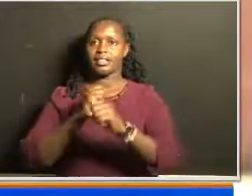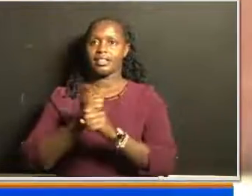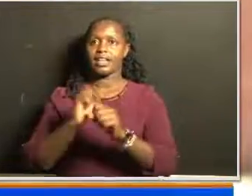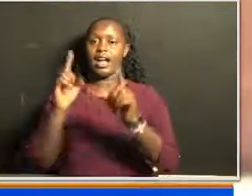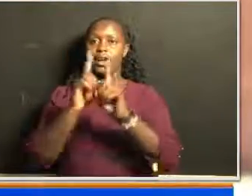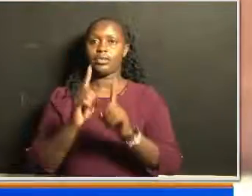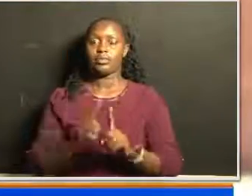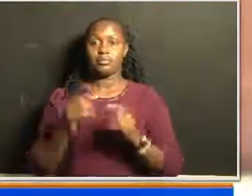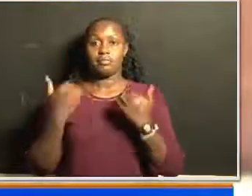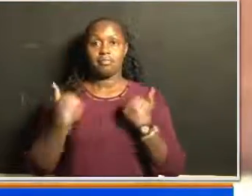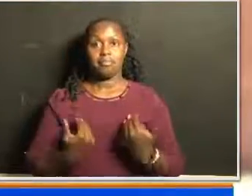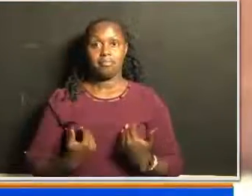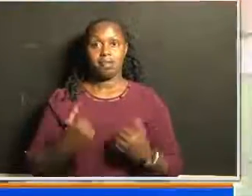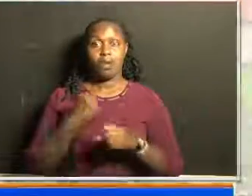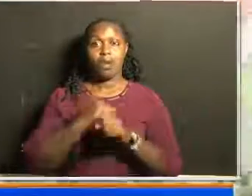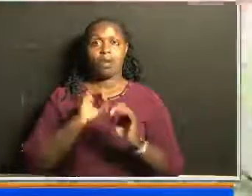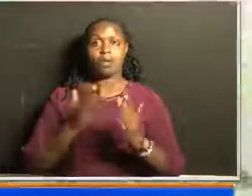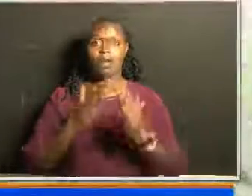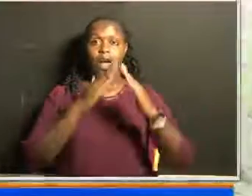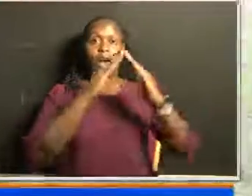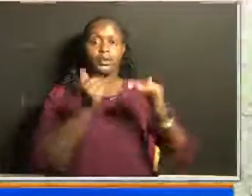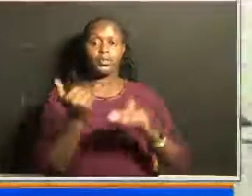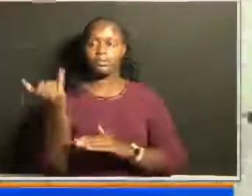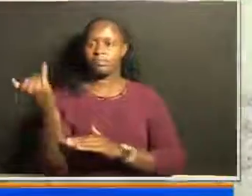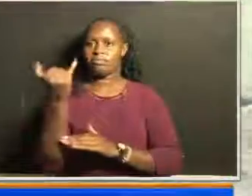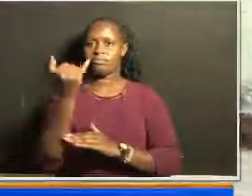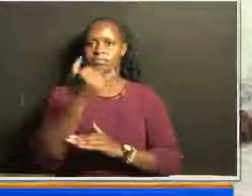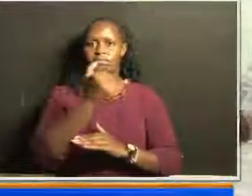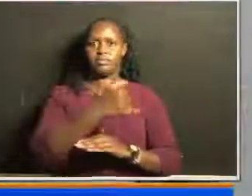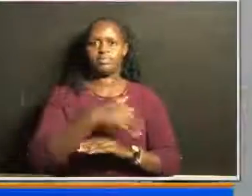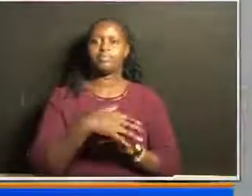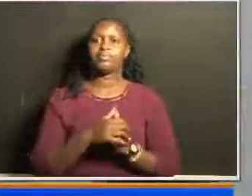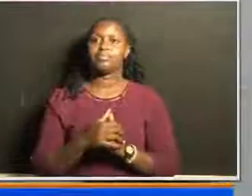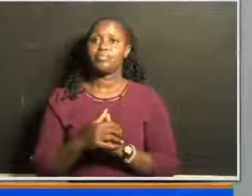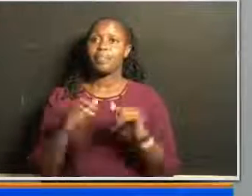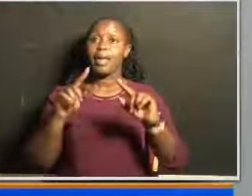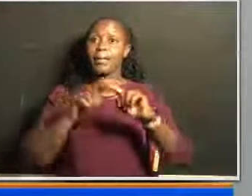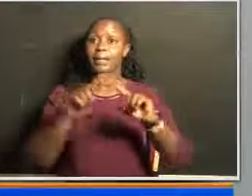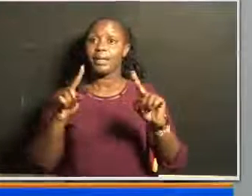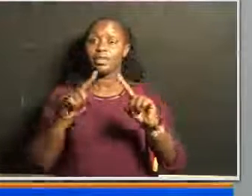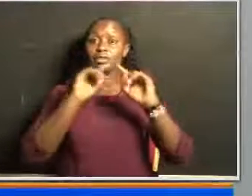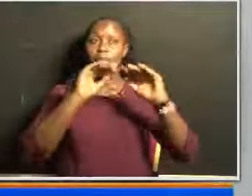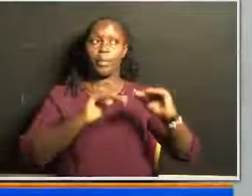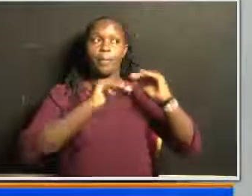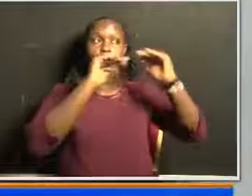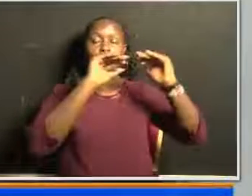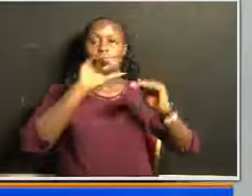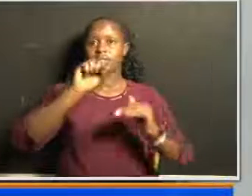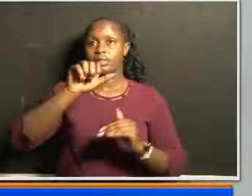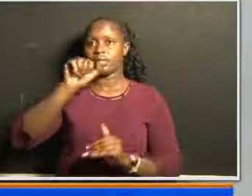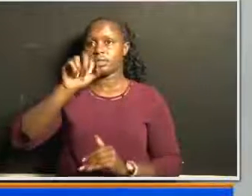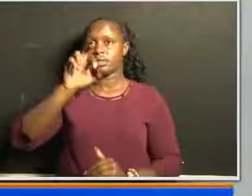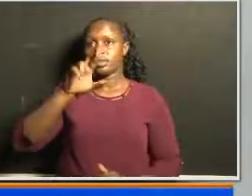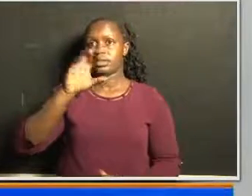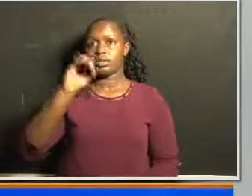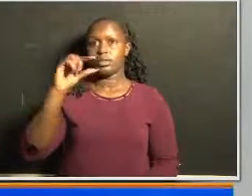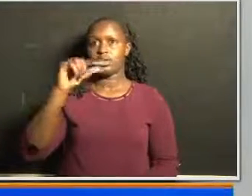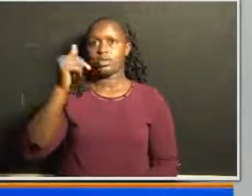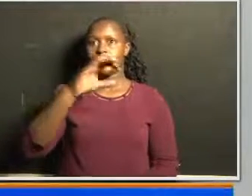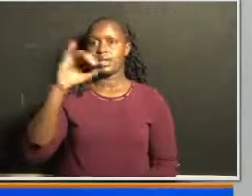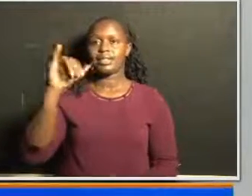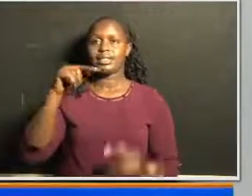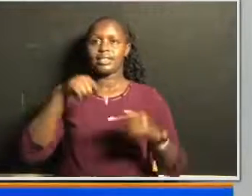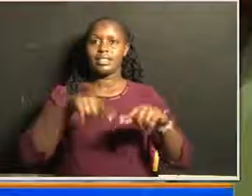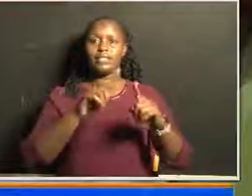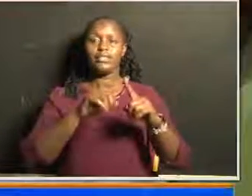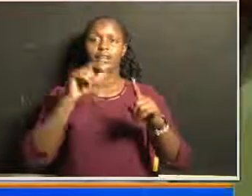do interior design by profession. Even though she promotes surrogacy, Leah doesn't fit in the often